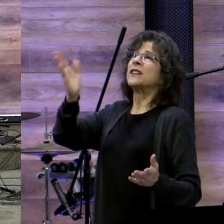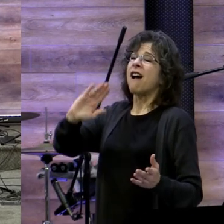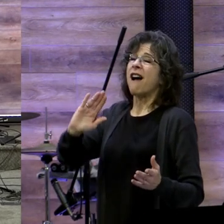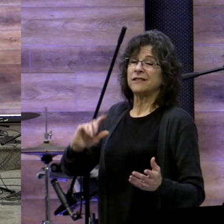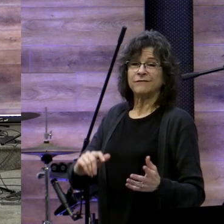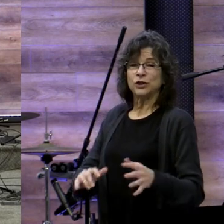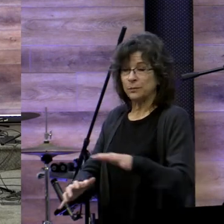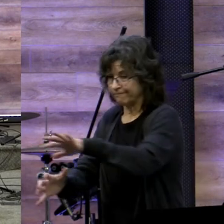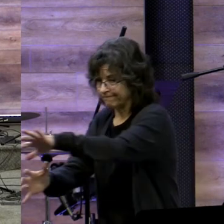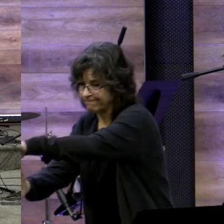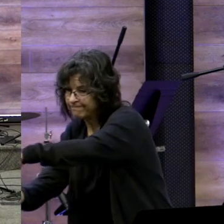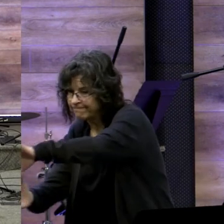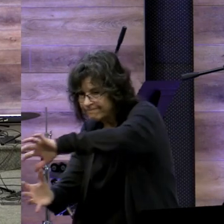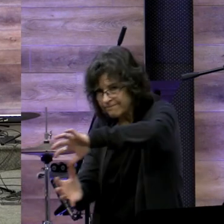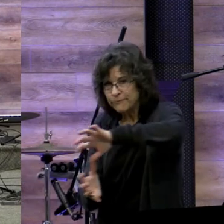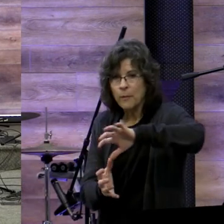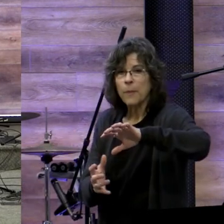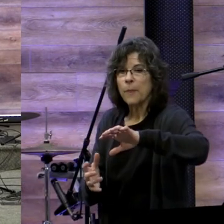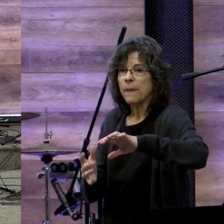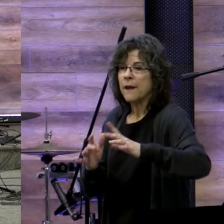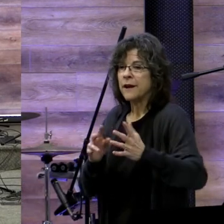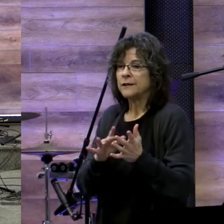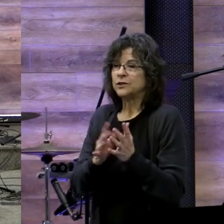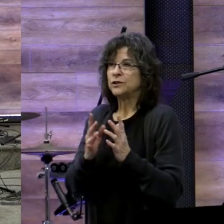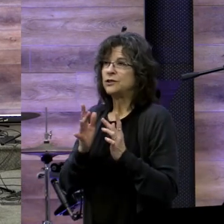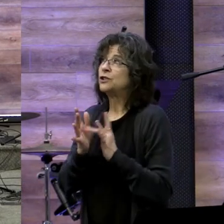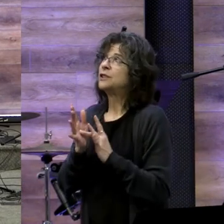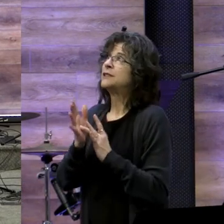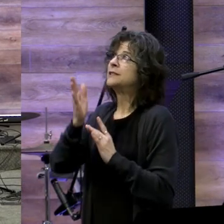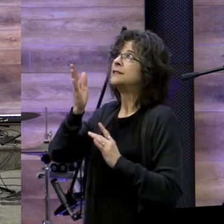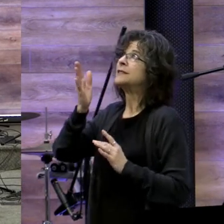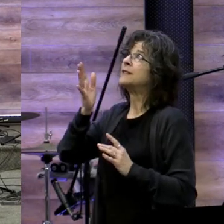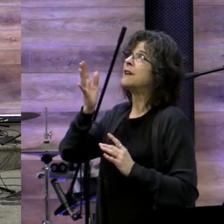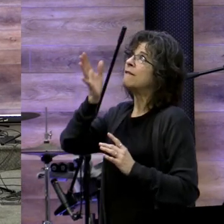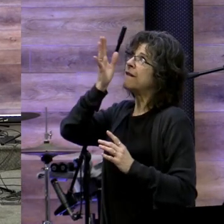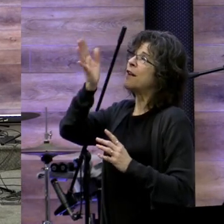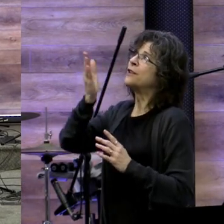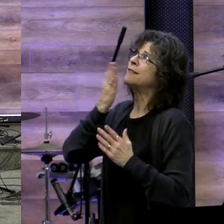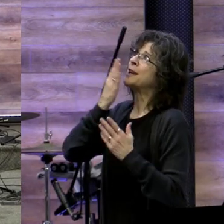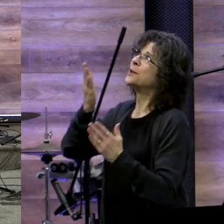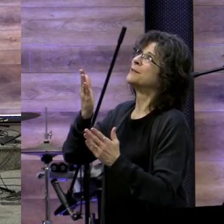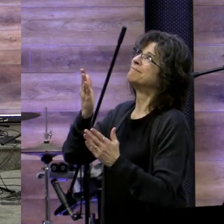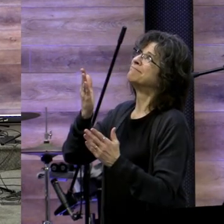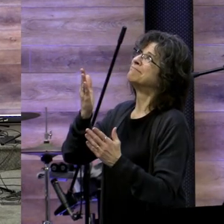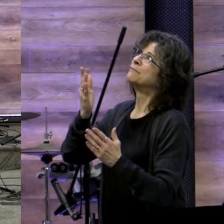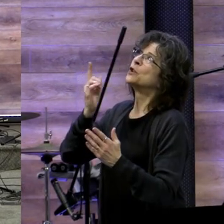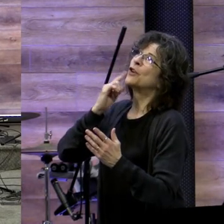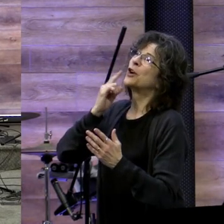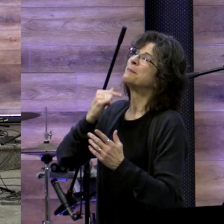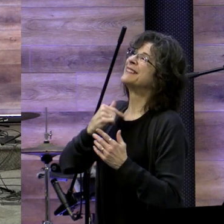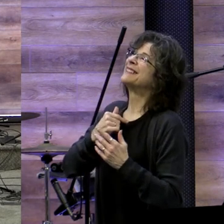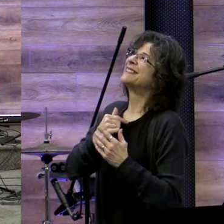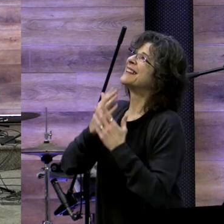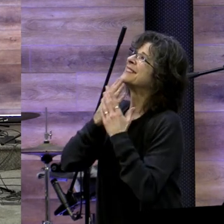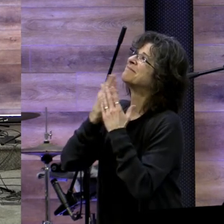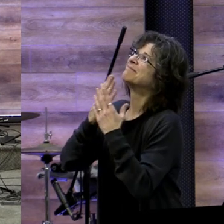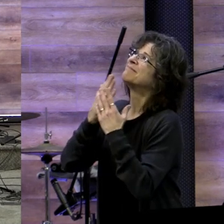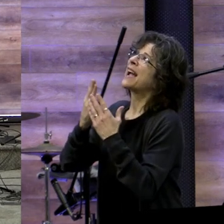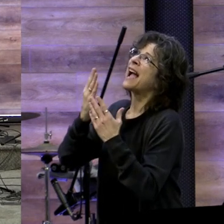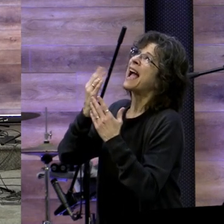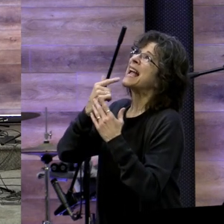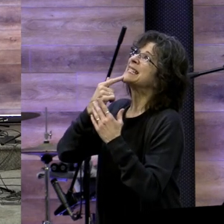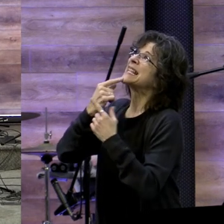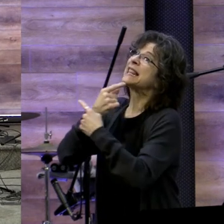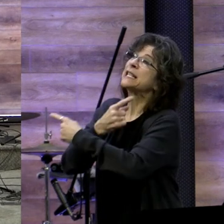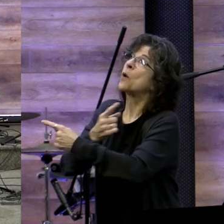stone. And Jesus lifted up his eyes and said, "Father, I thank you that you have heard me. I knew that you always hear me, but I said this on account